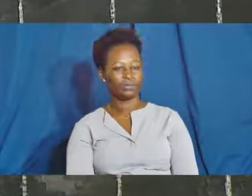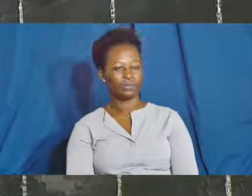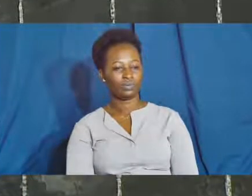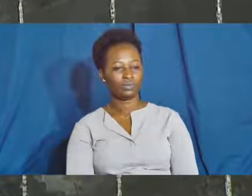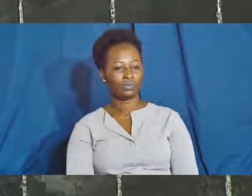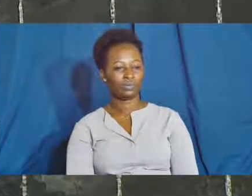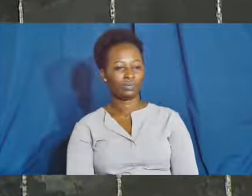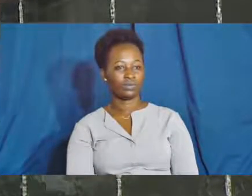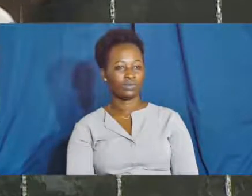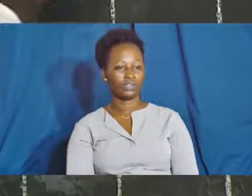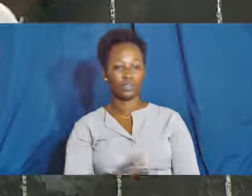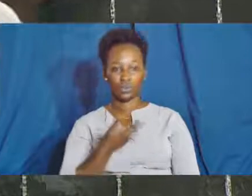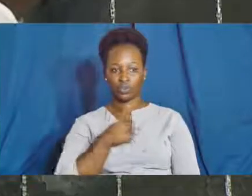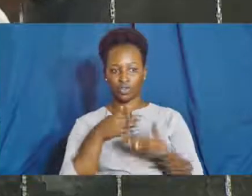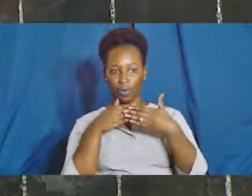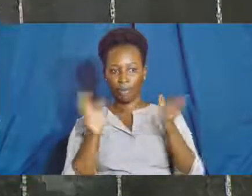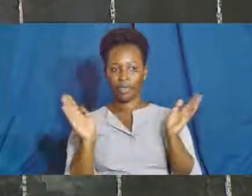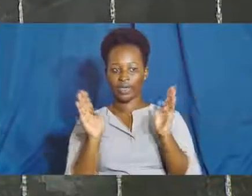Then we have opening stock